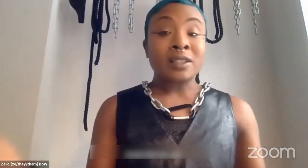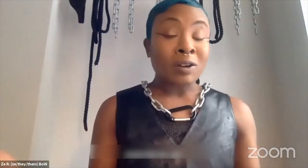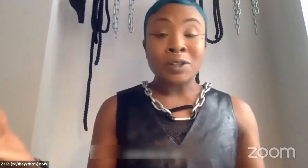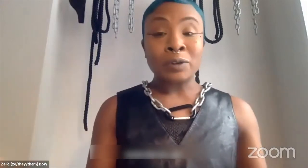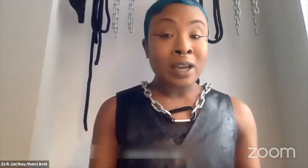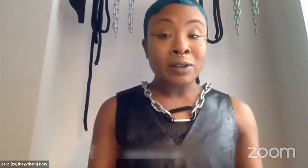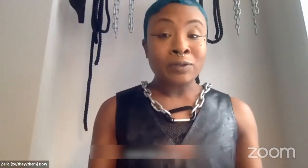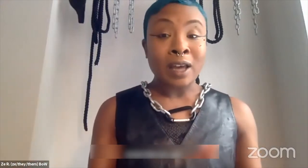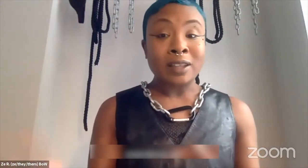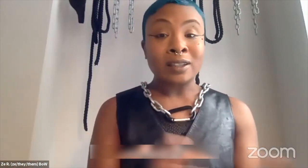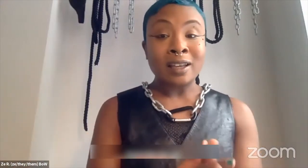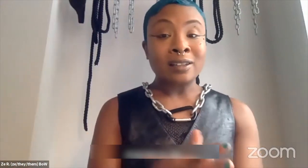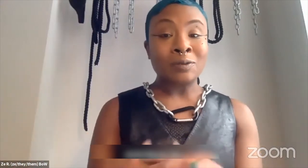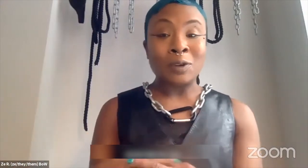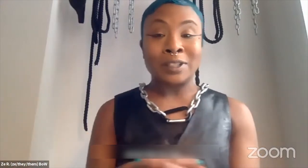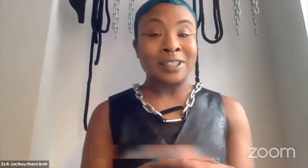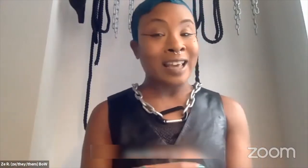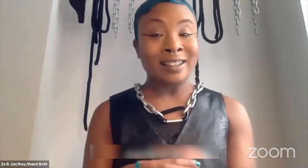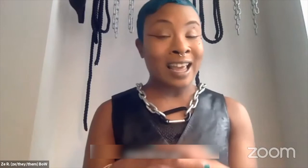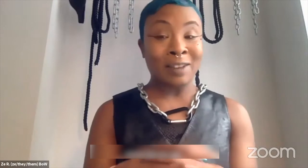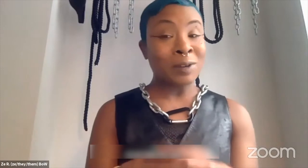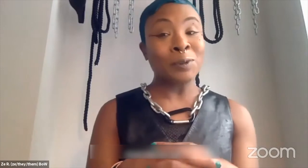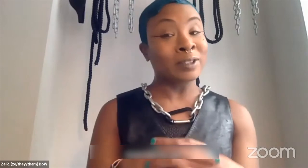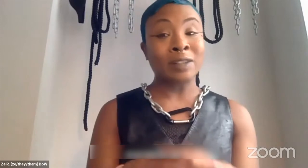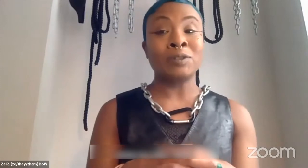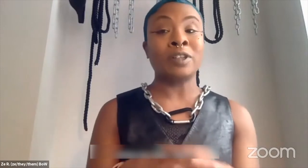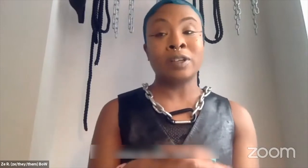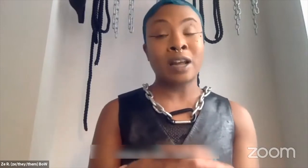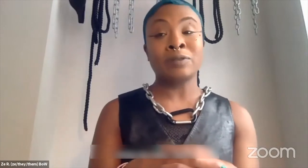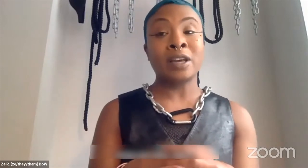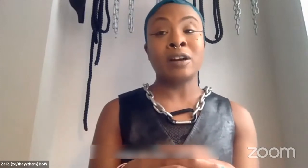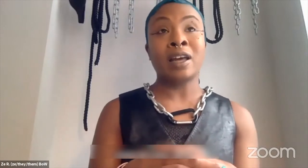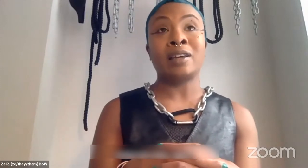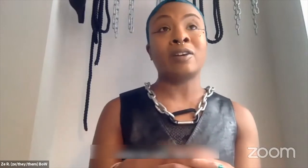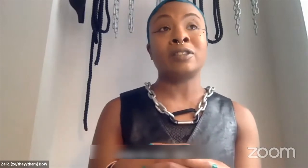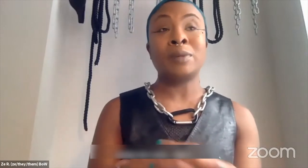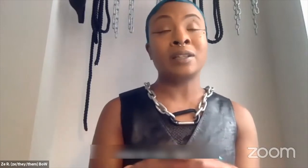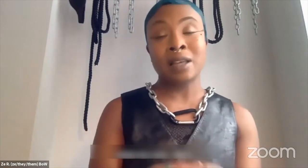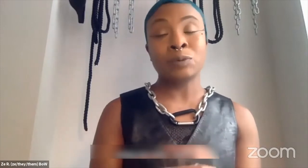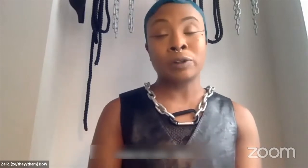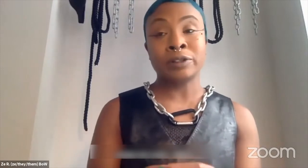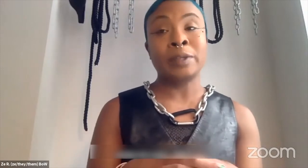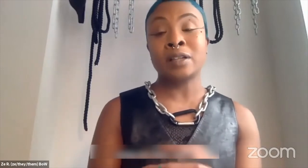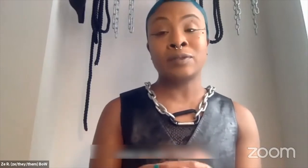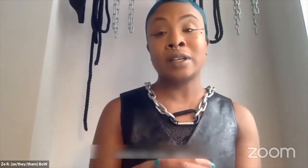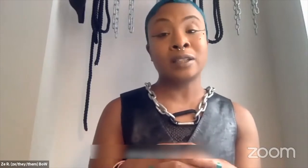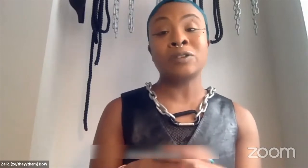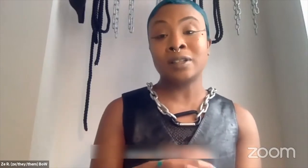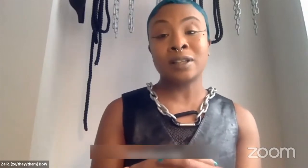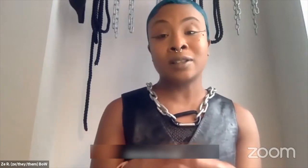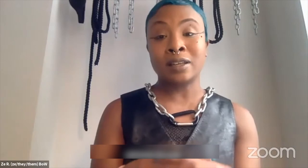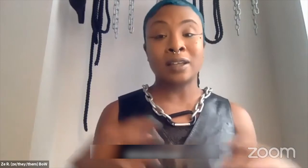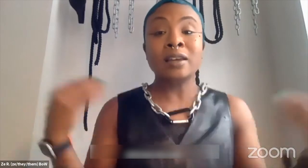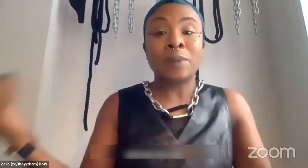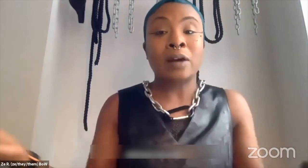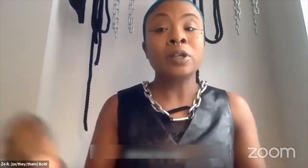fucking is also creative. I think that it's unfortunate that if people are sexually frustrated out there and are demeaning sex workers because of it, I think you need